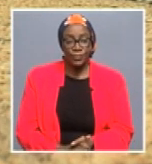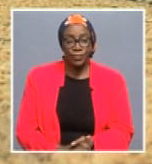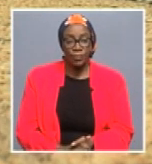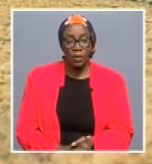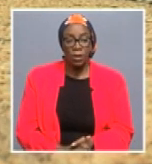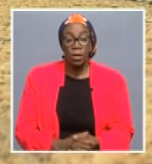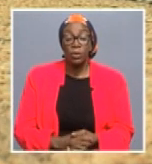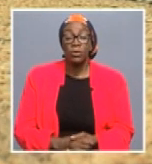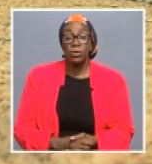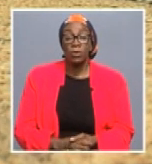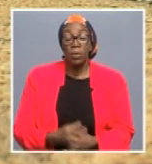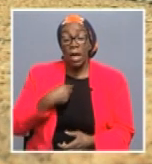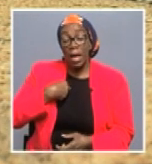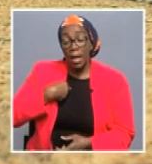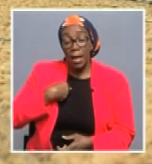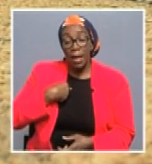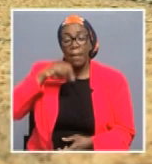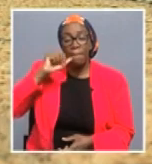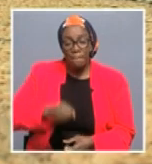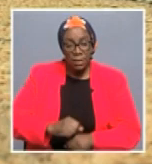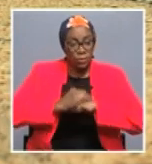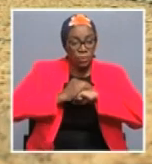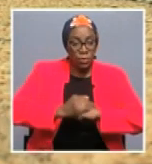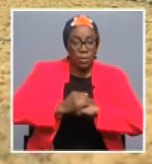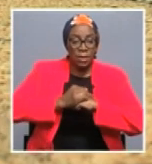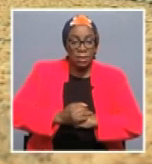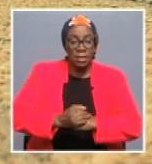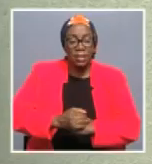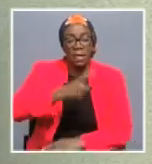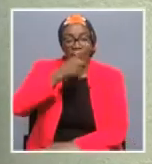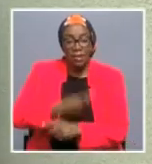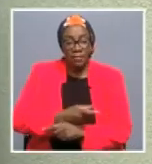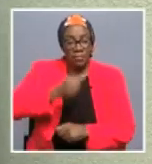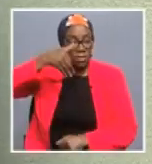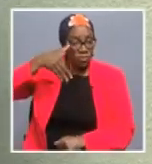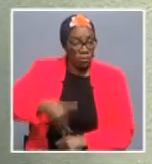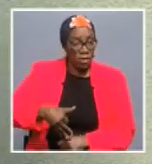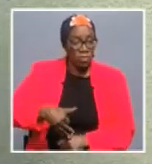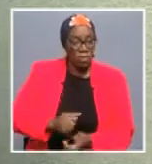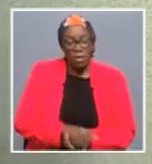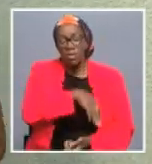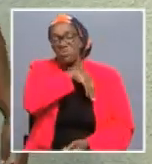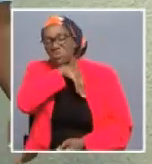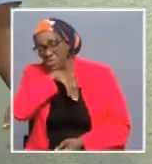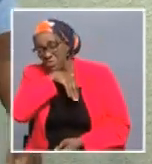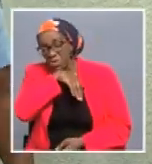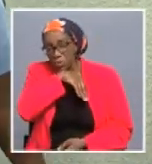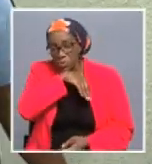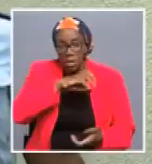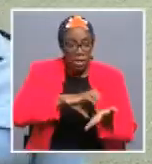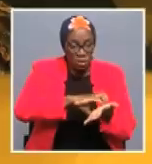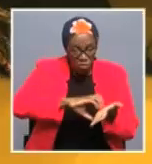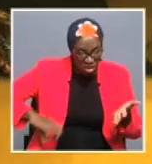congratulate the government for their refusal to grant a waiver, because, as I said,